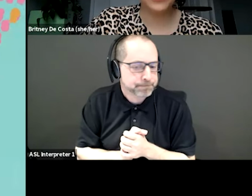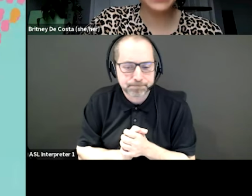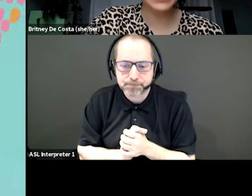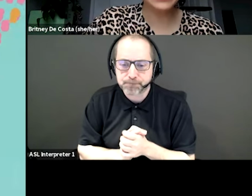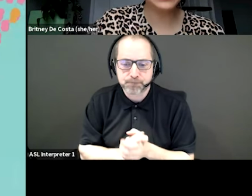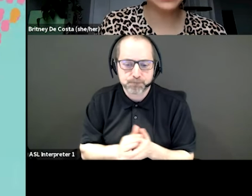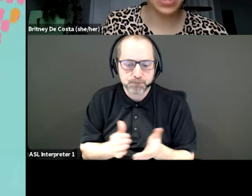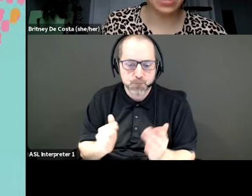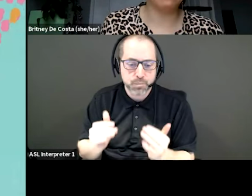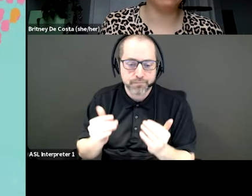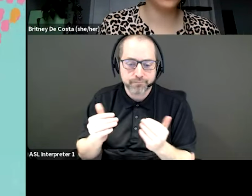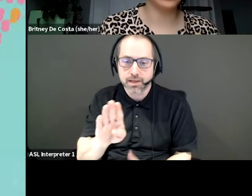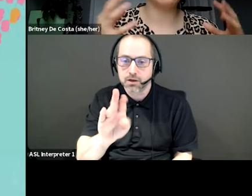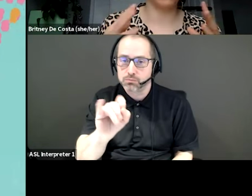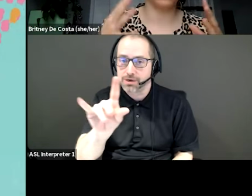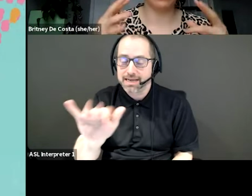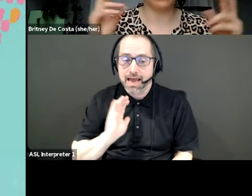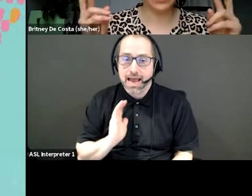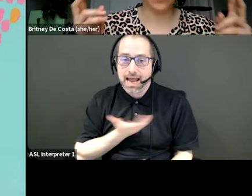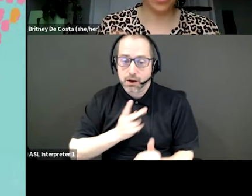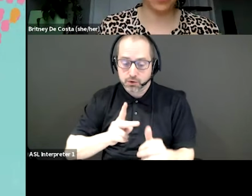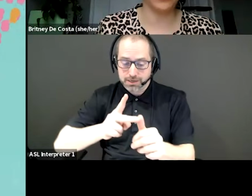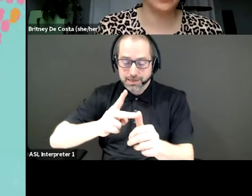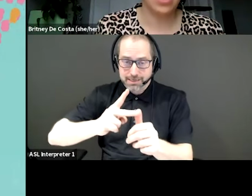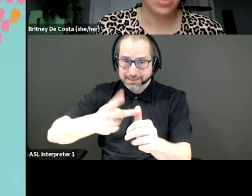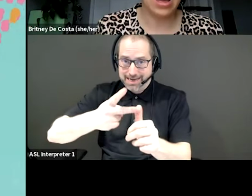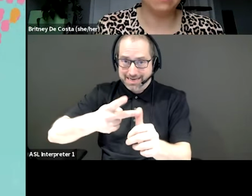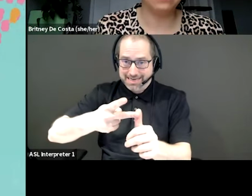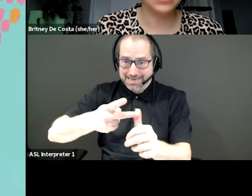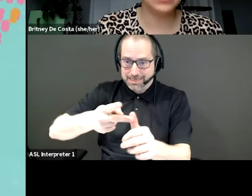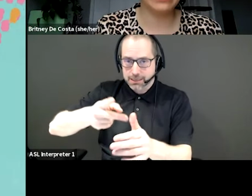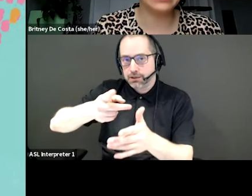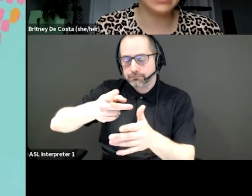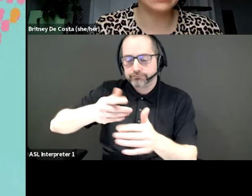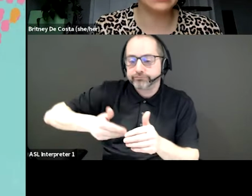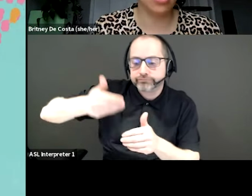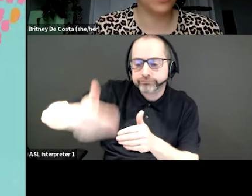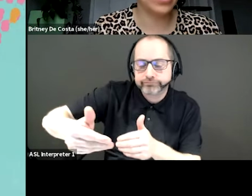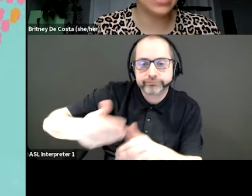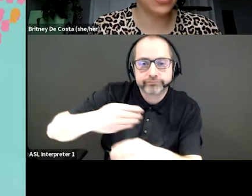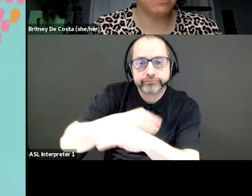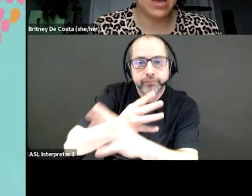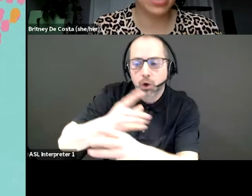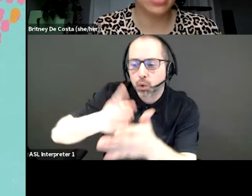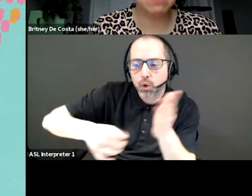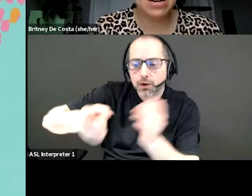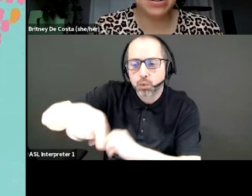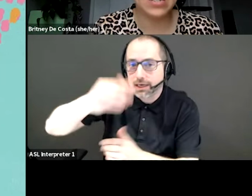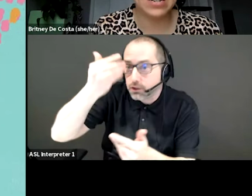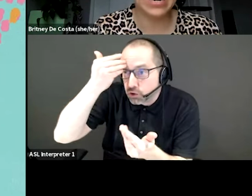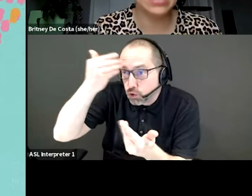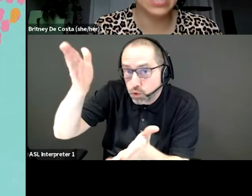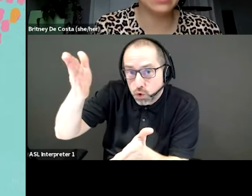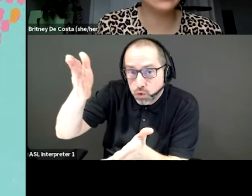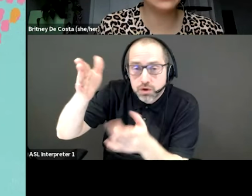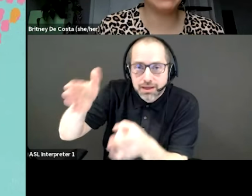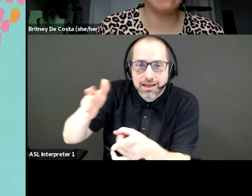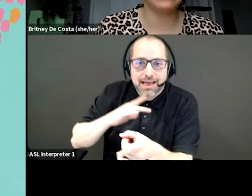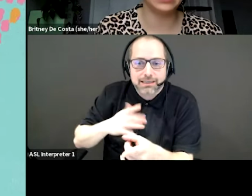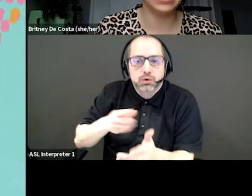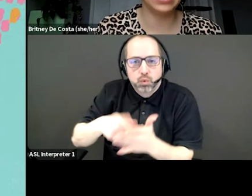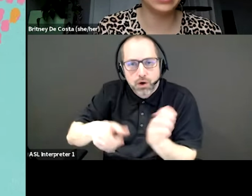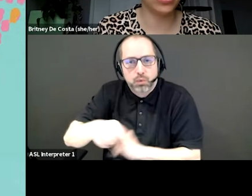So our second sort of what we don't know series is our We Can Do Better speaker series. And this